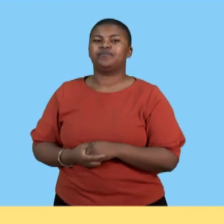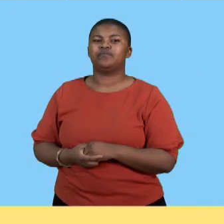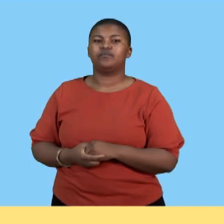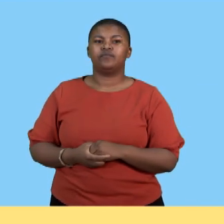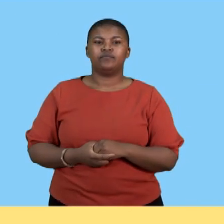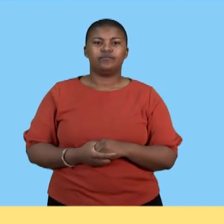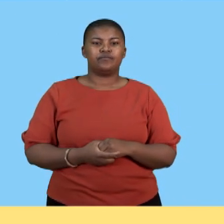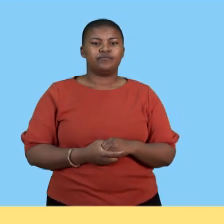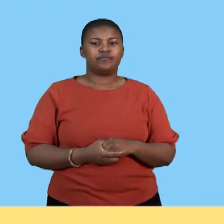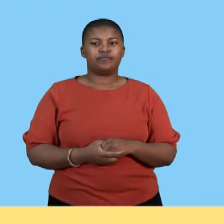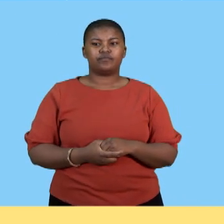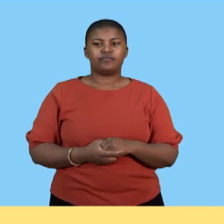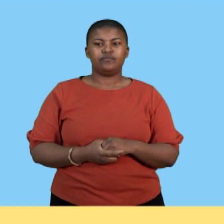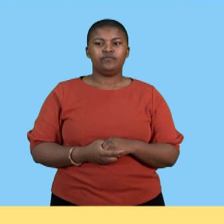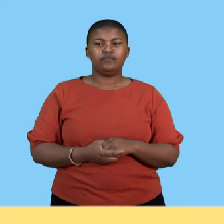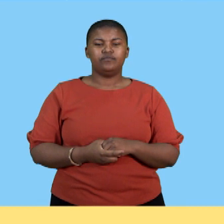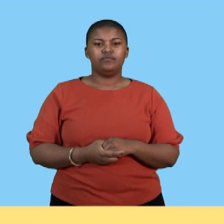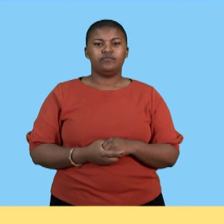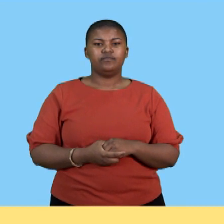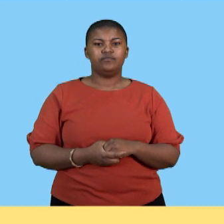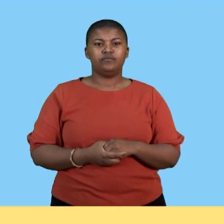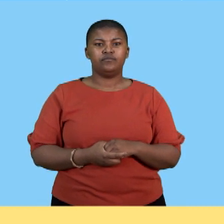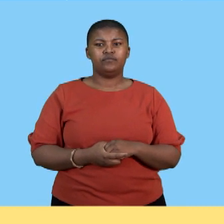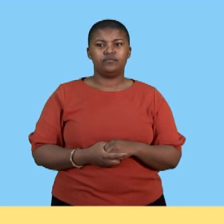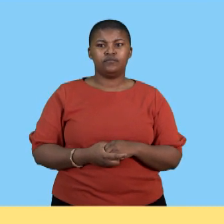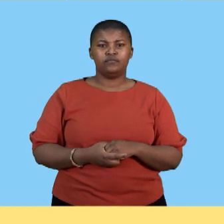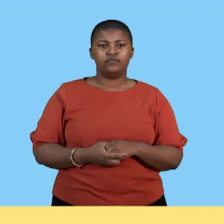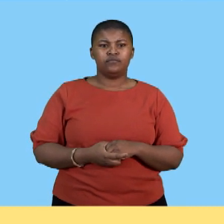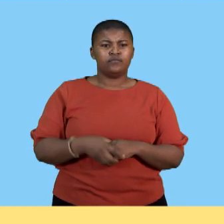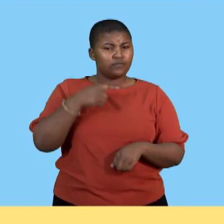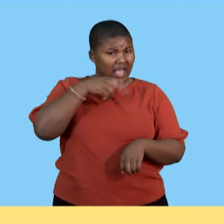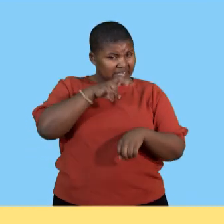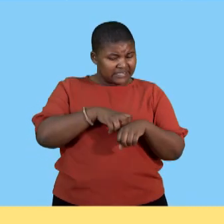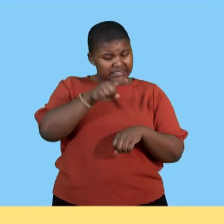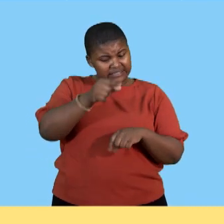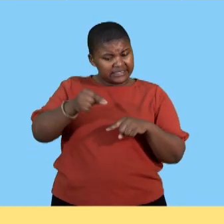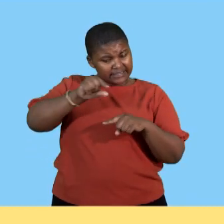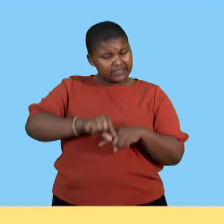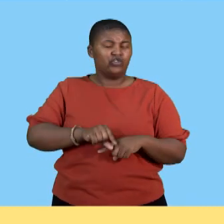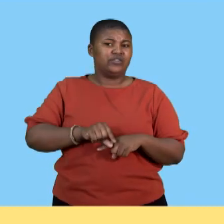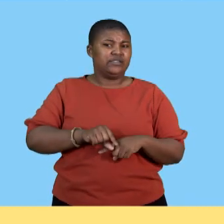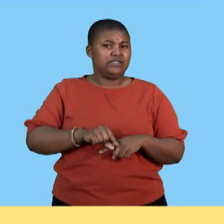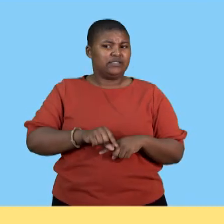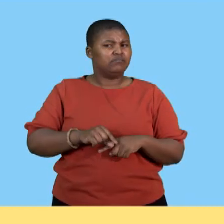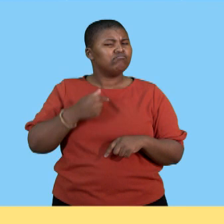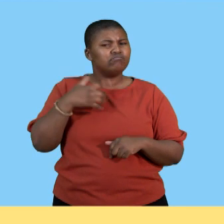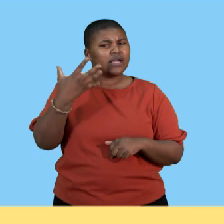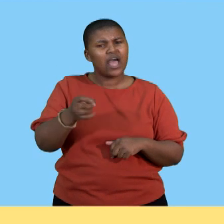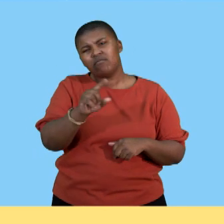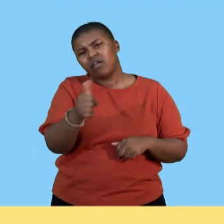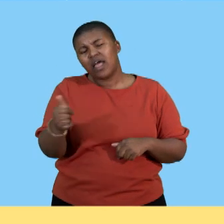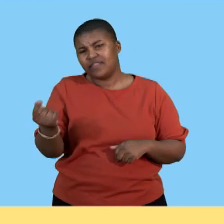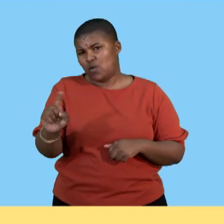235,000. Balance carry down. Now, I need this interest. So what else do I